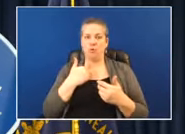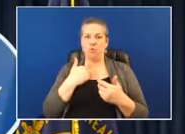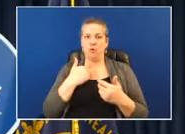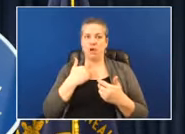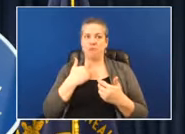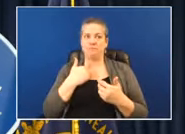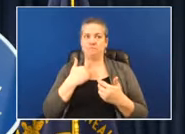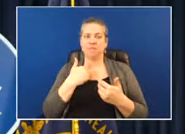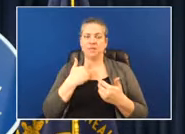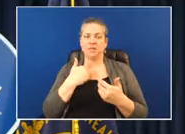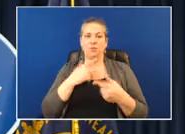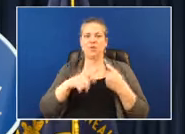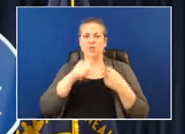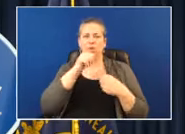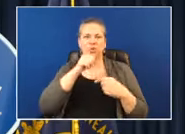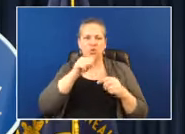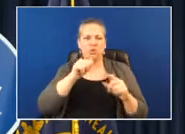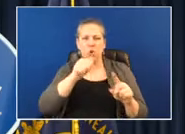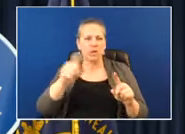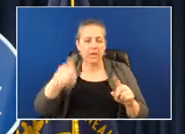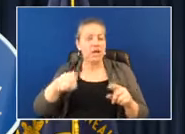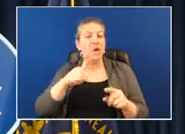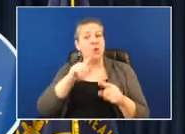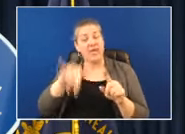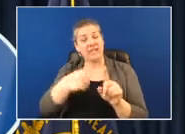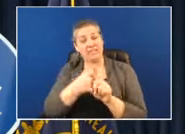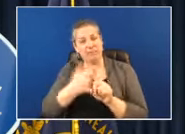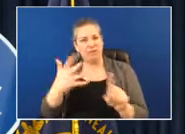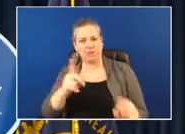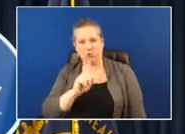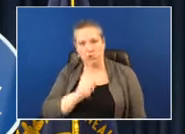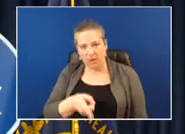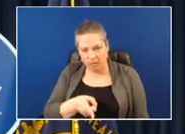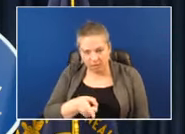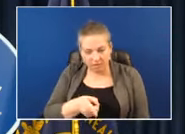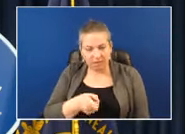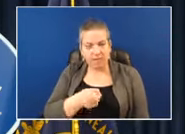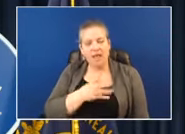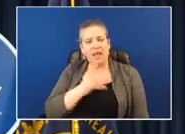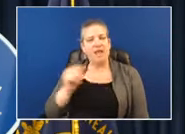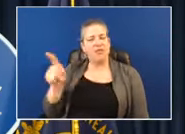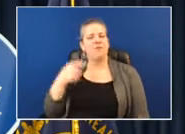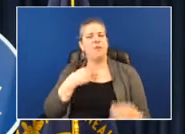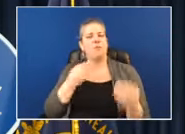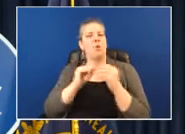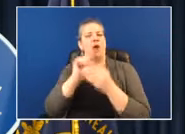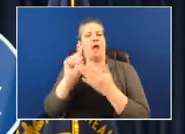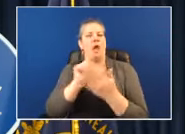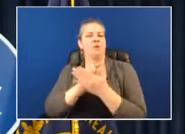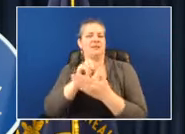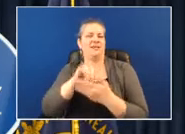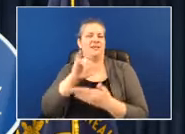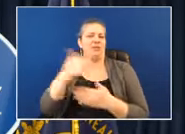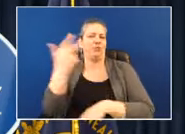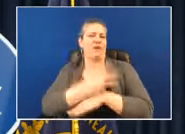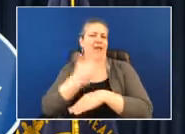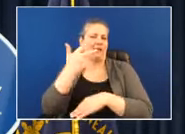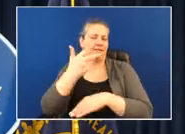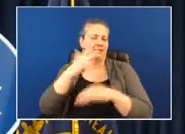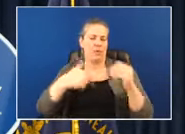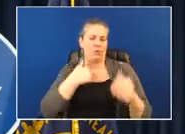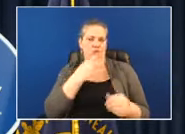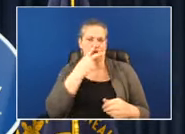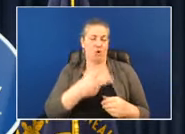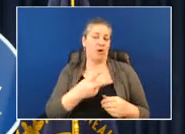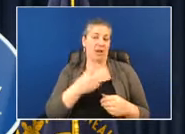ensures that expansion is real. And I believe will mean there are more hours in those 3 days than we otherwise would have seen. Does it go far